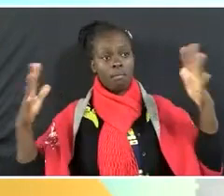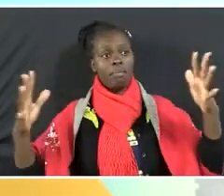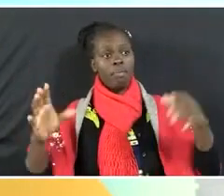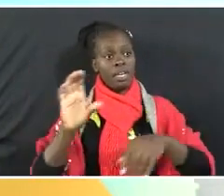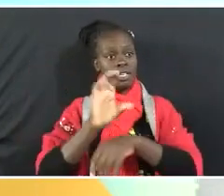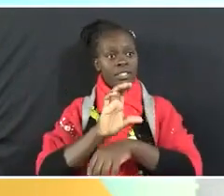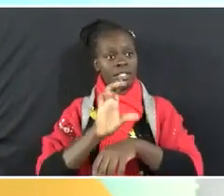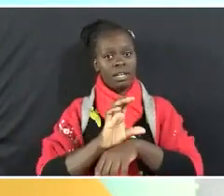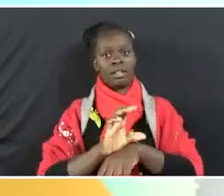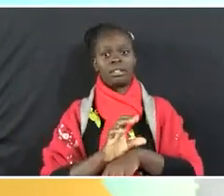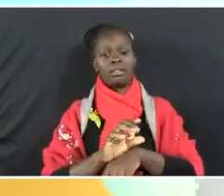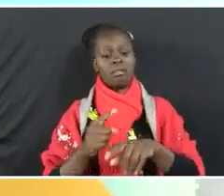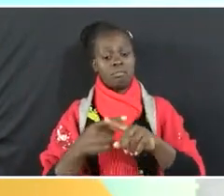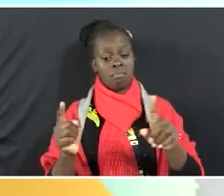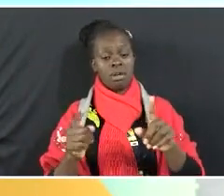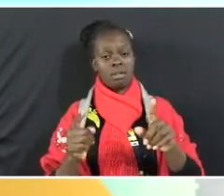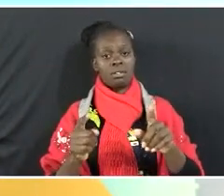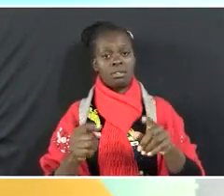in the next 10 years.